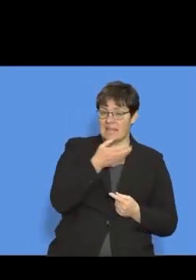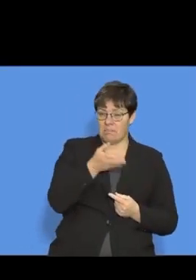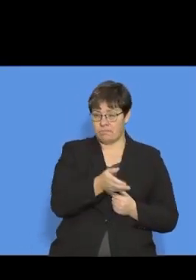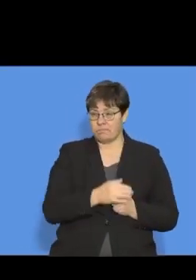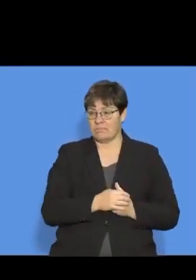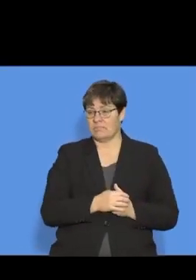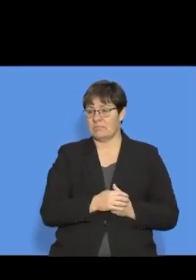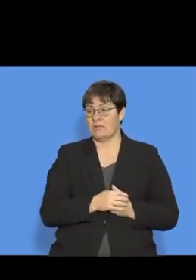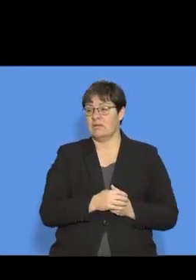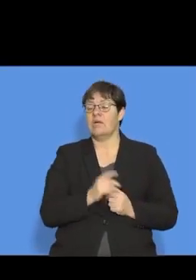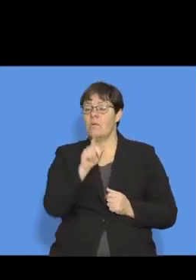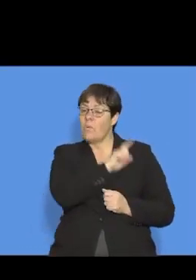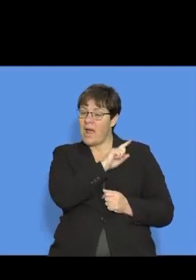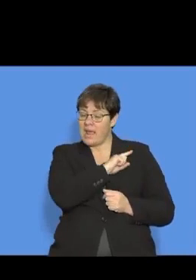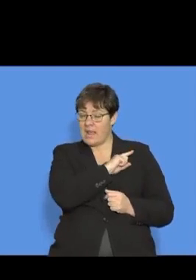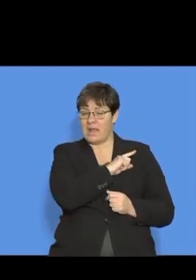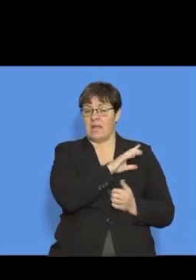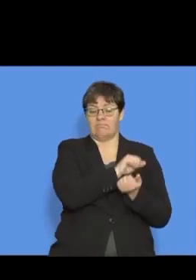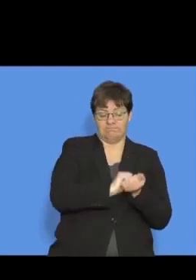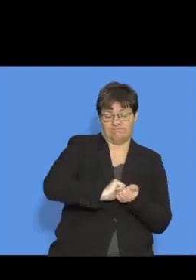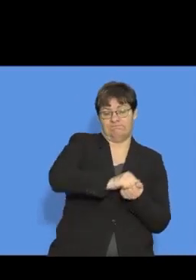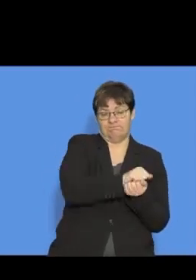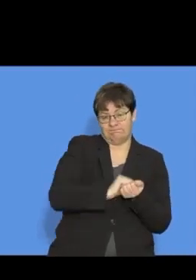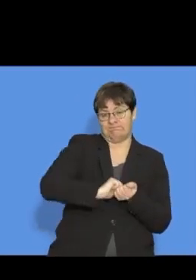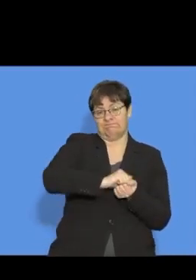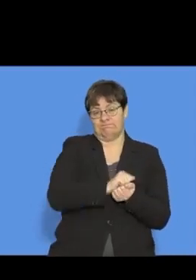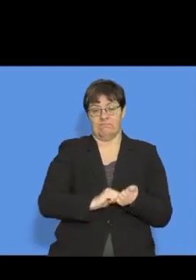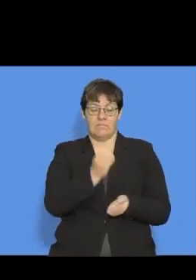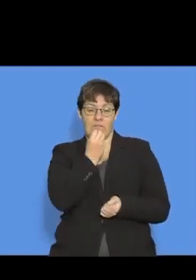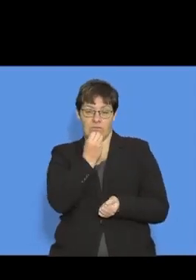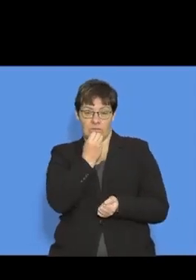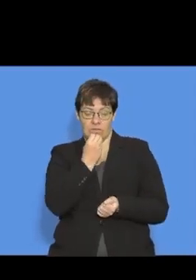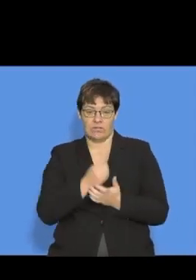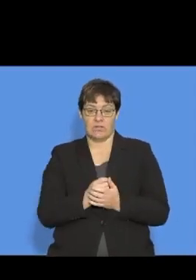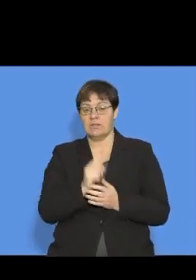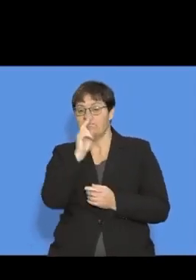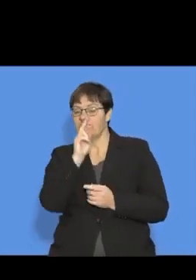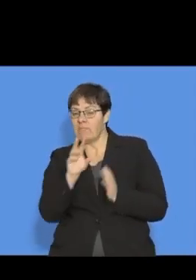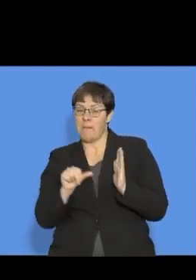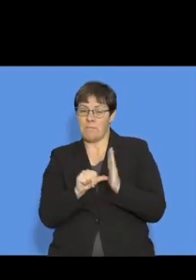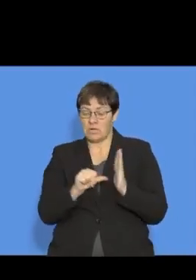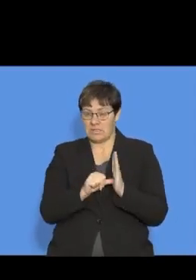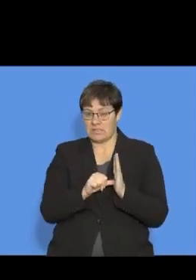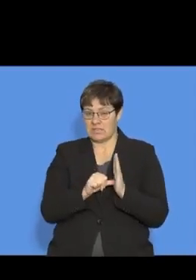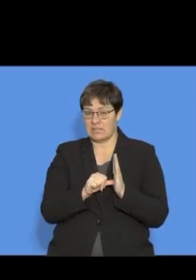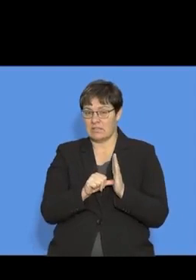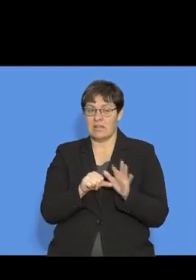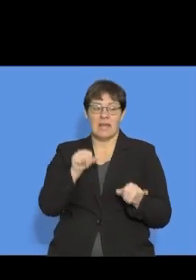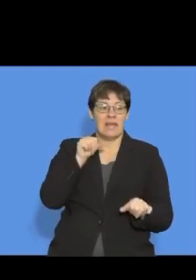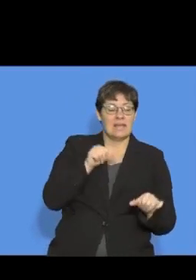which are present, and they're basically there to break down and to grind the food. And that we see significantly important